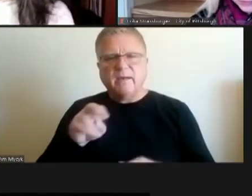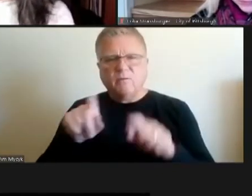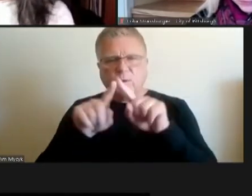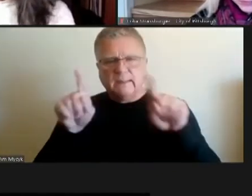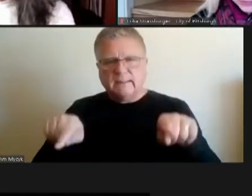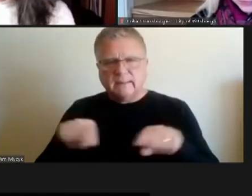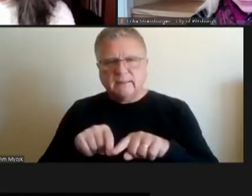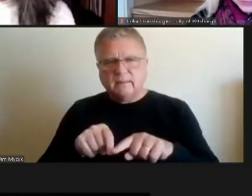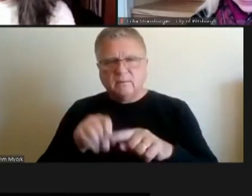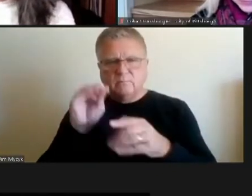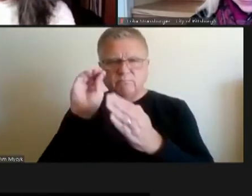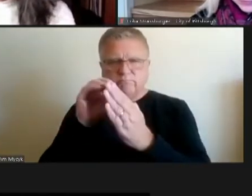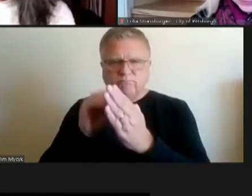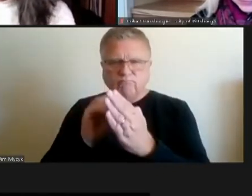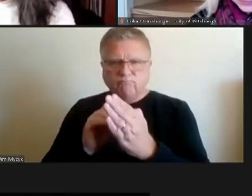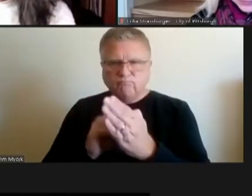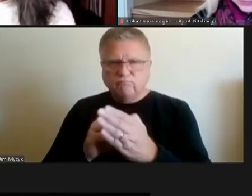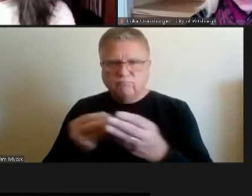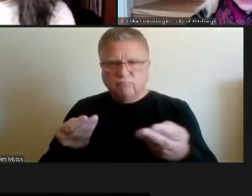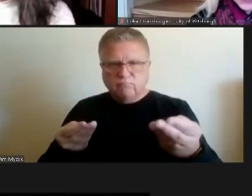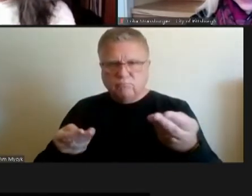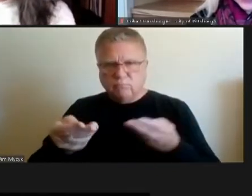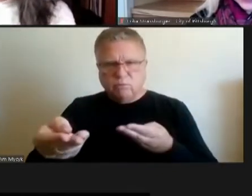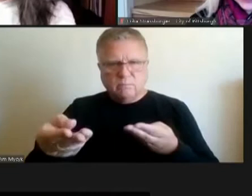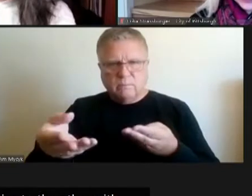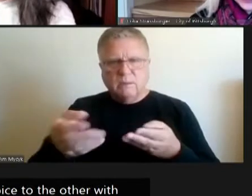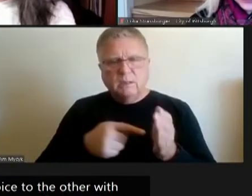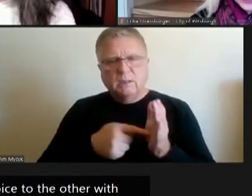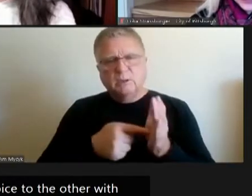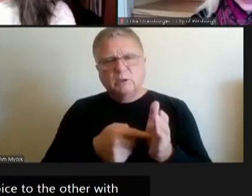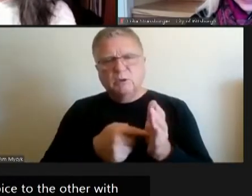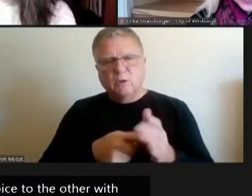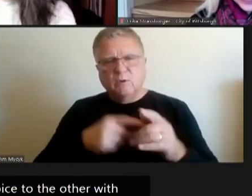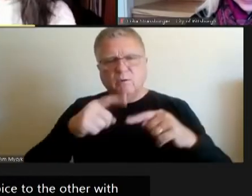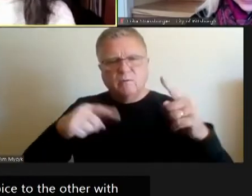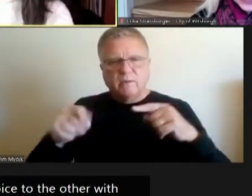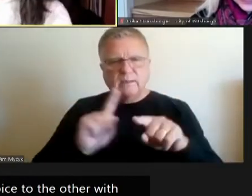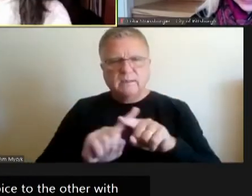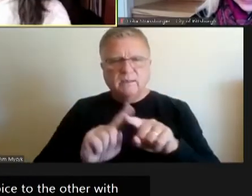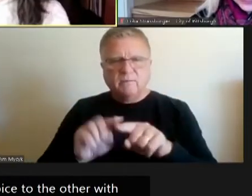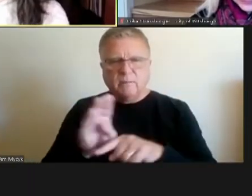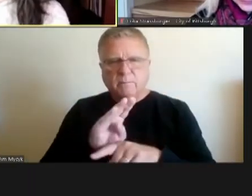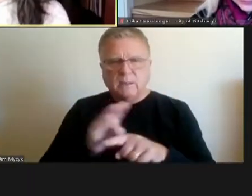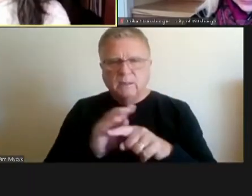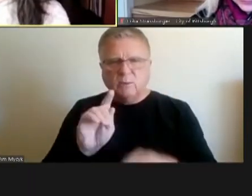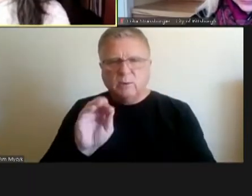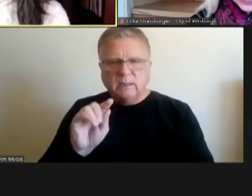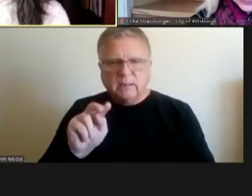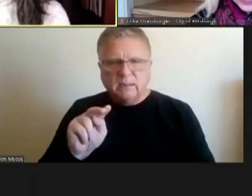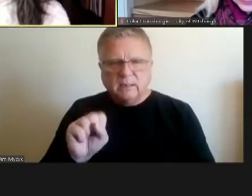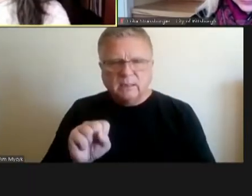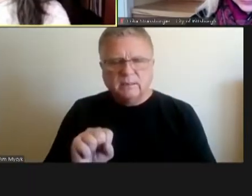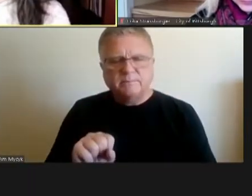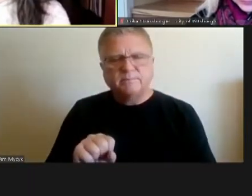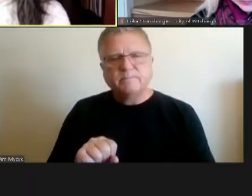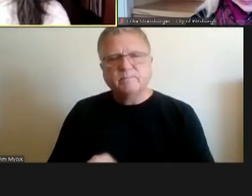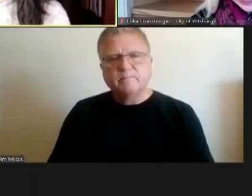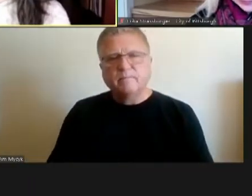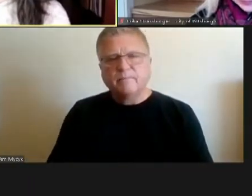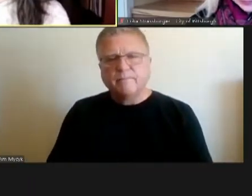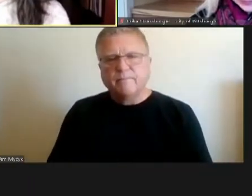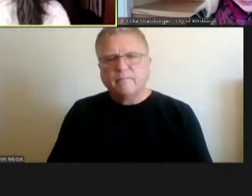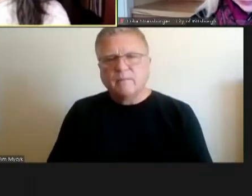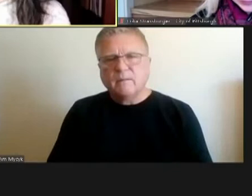backup to show the different business transactions. I'll just add in that